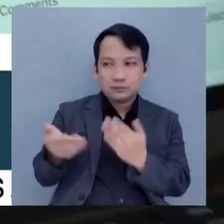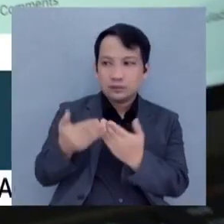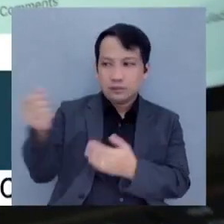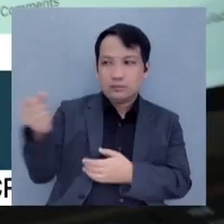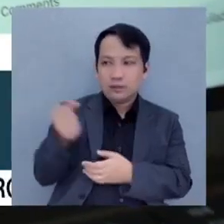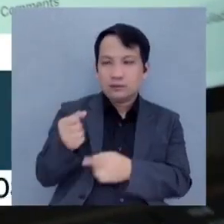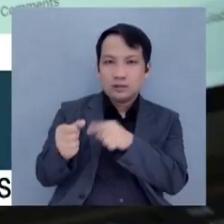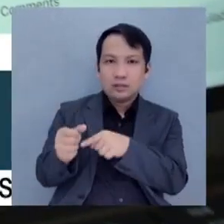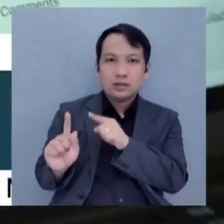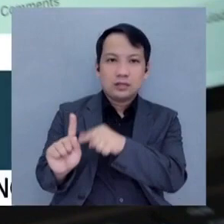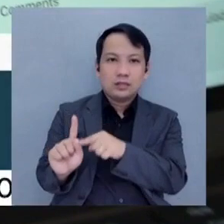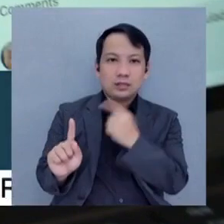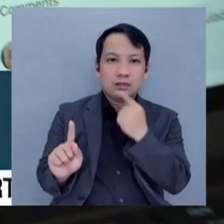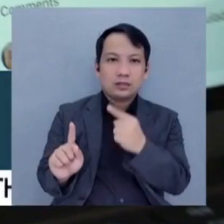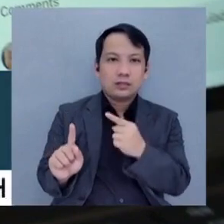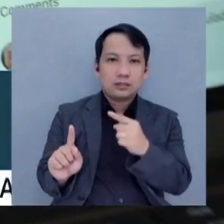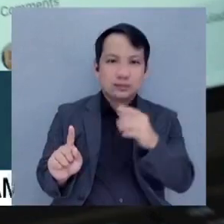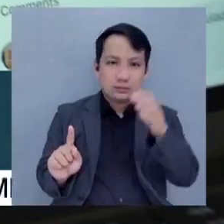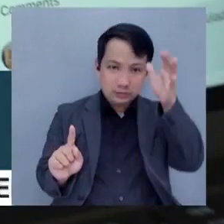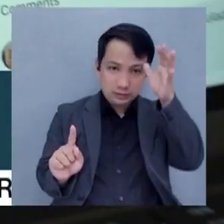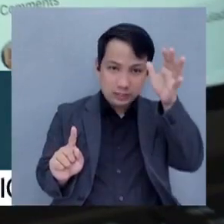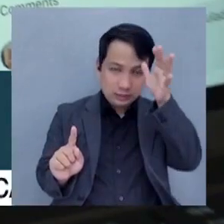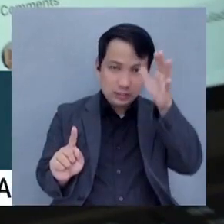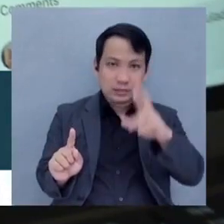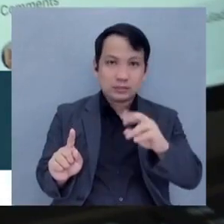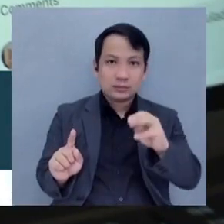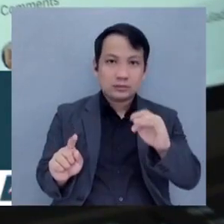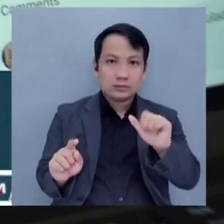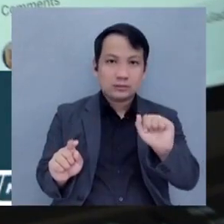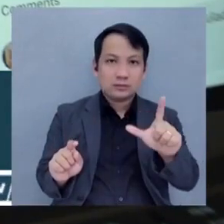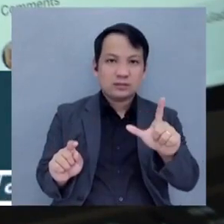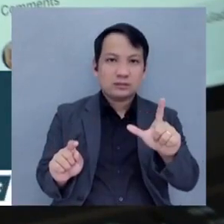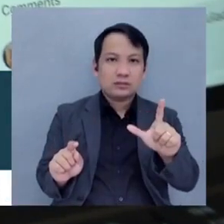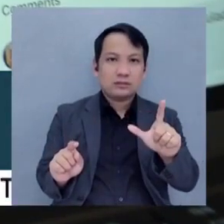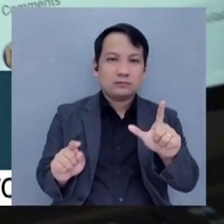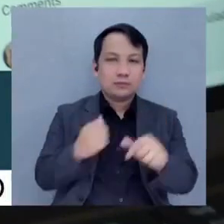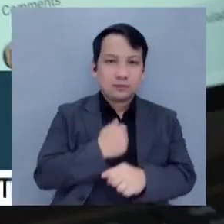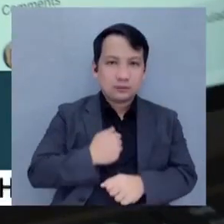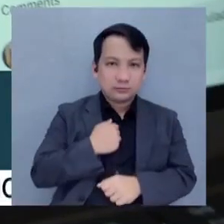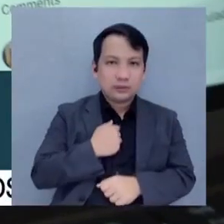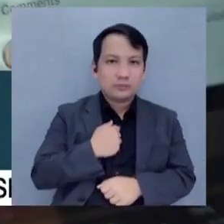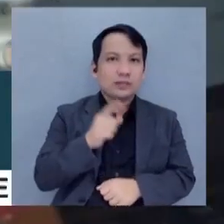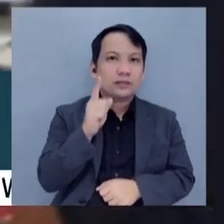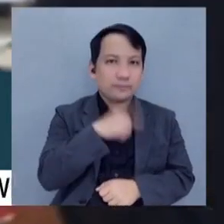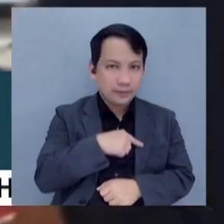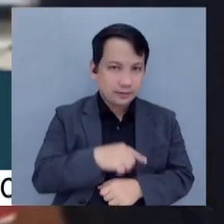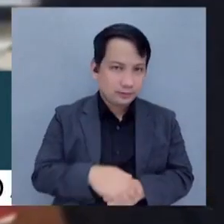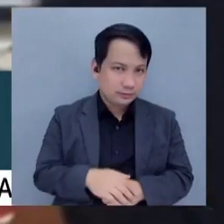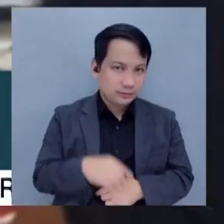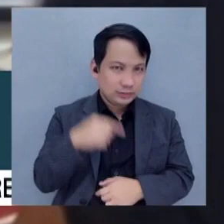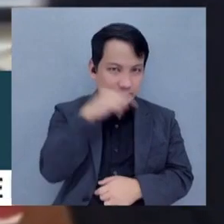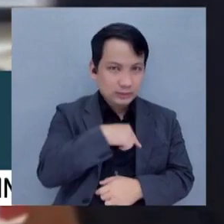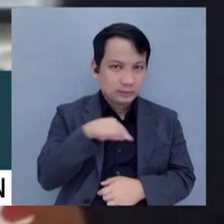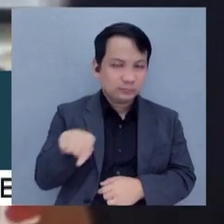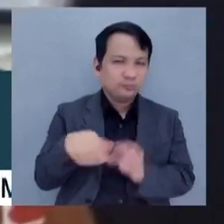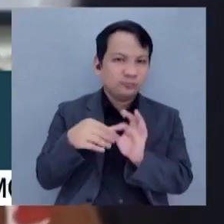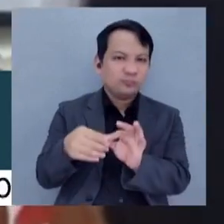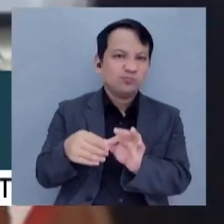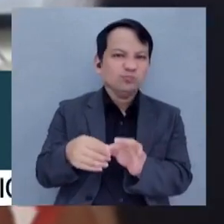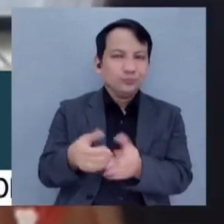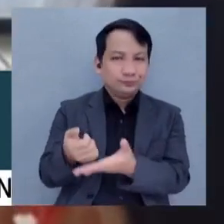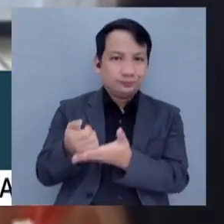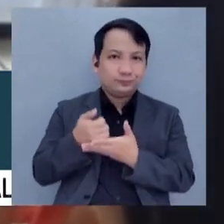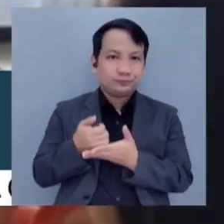siya, si Tatay Ramil. Keon later on apologized. Despite the lies, Keon says, help poured